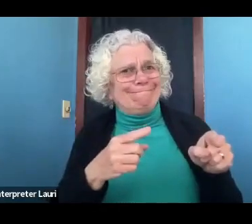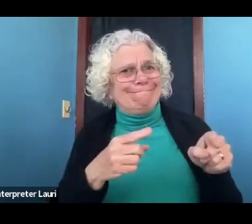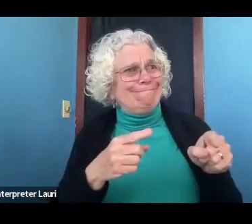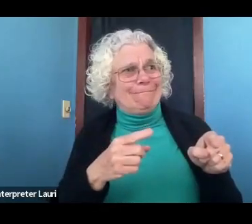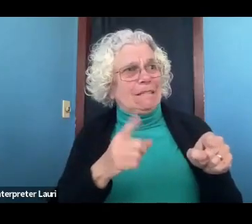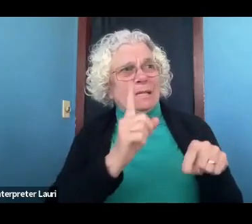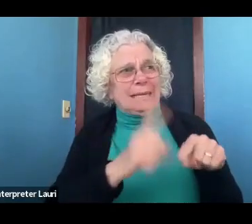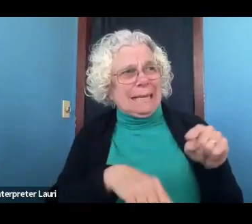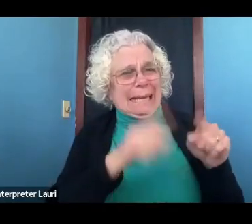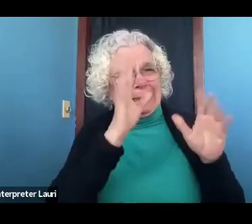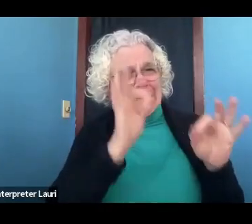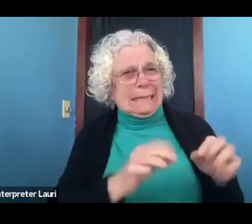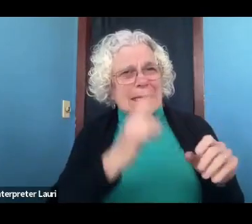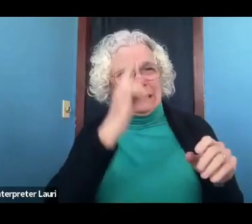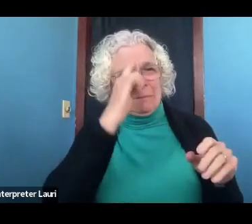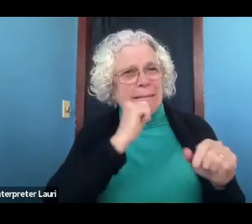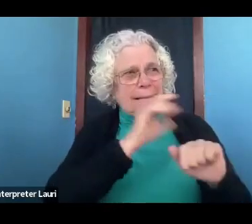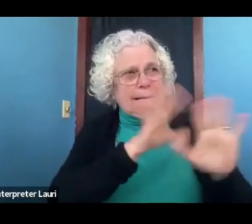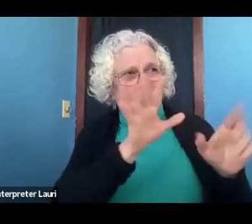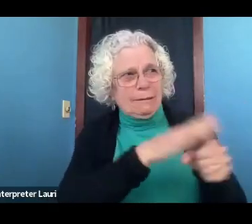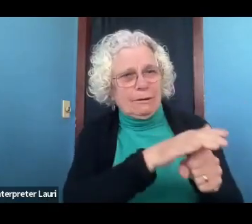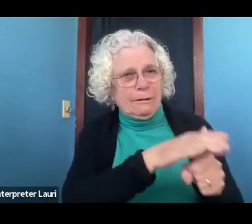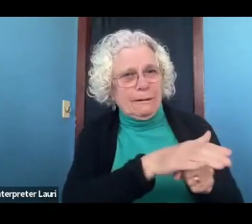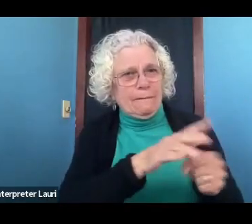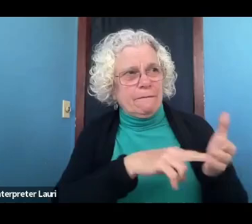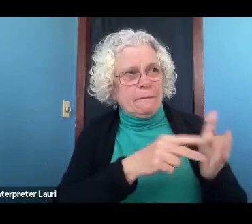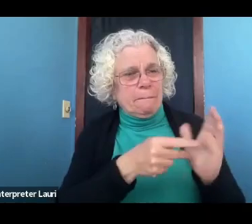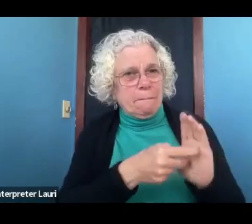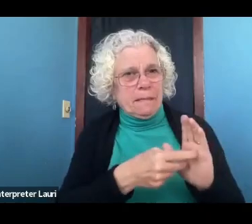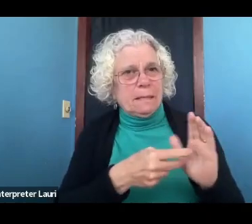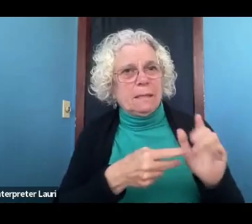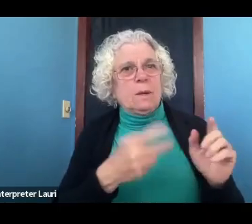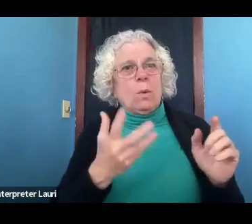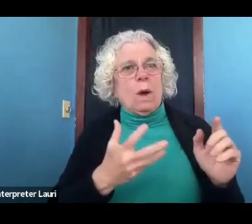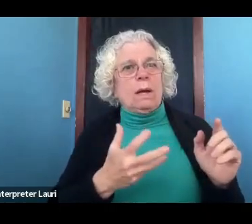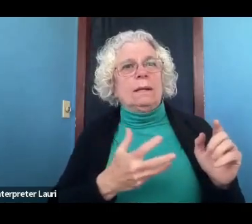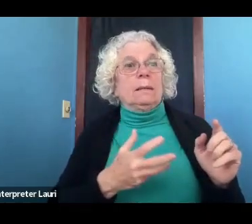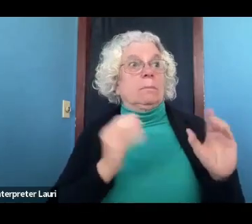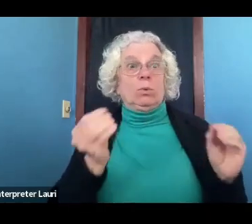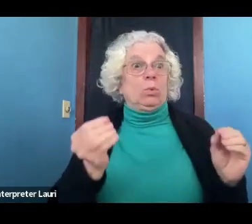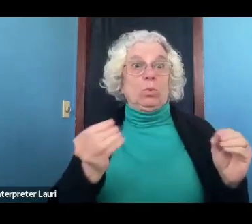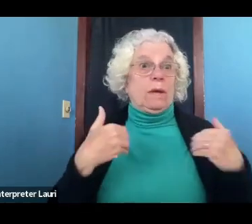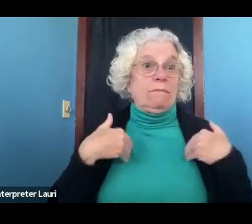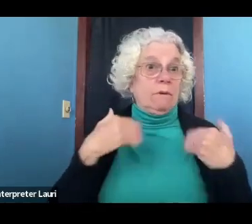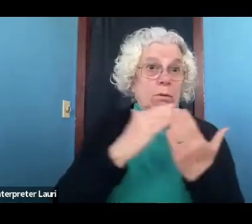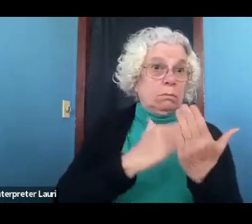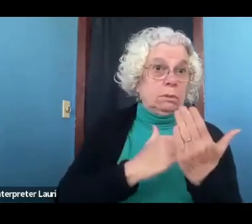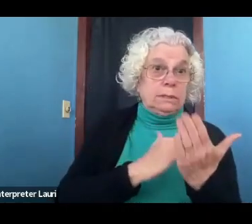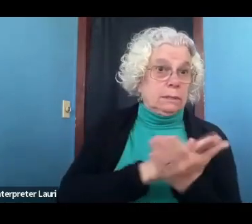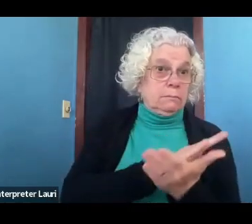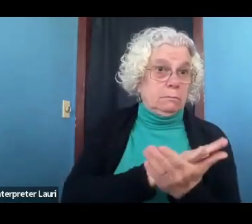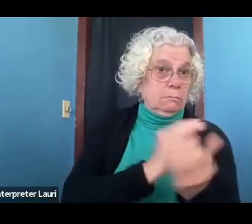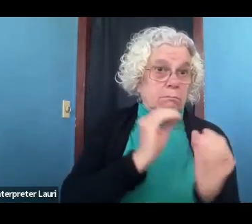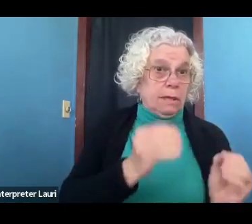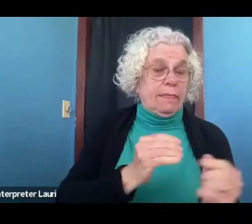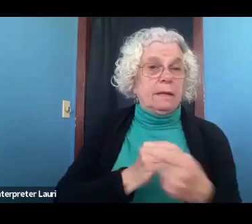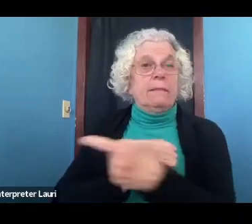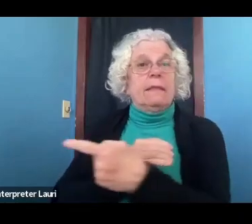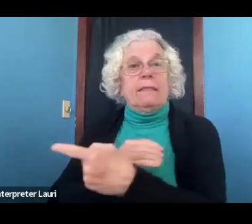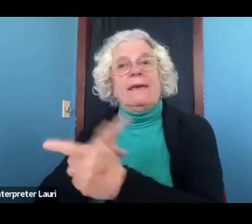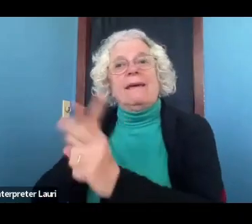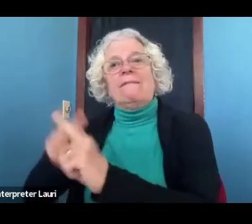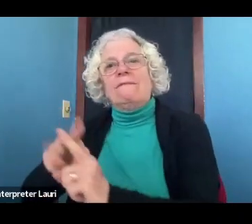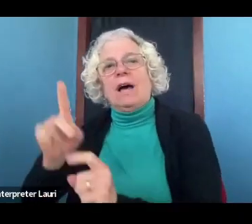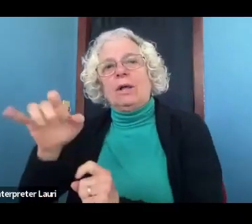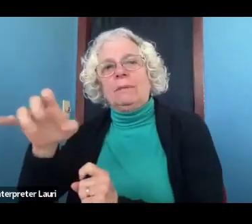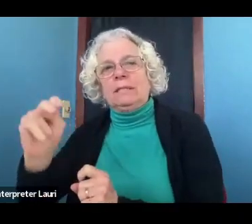body, then what they can do is file a petition for guardianship, and then you